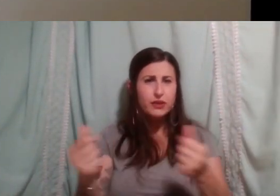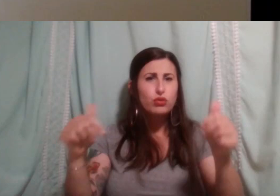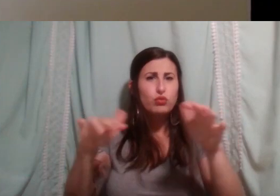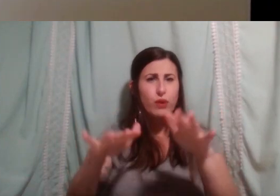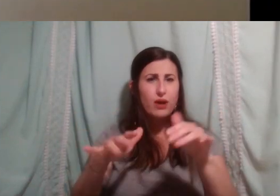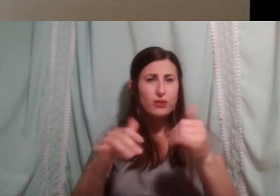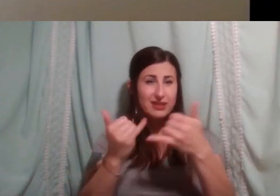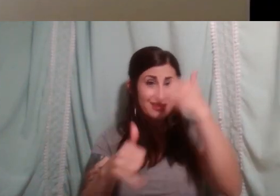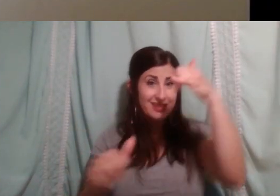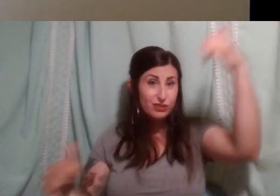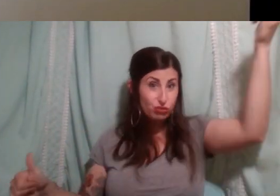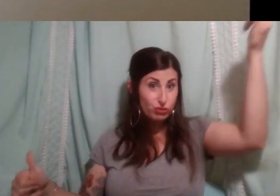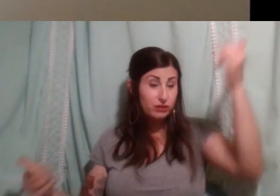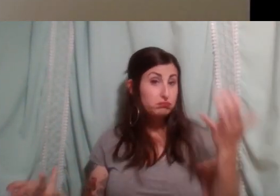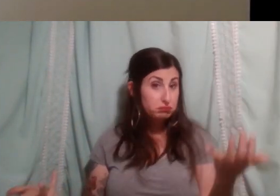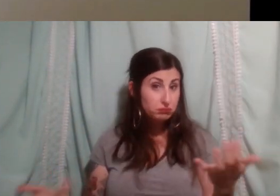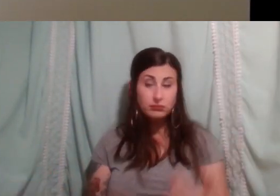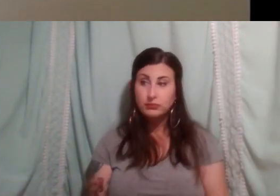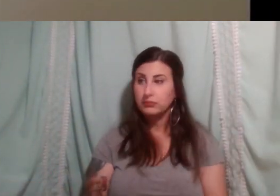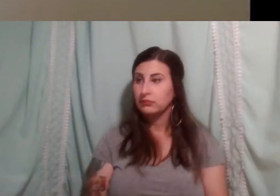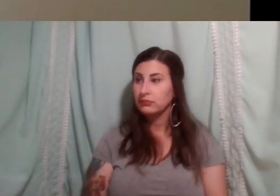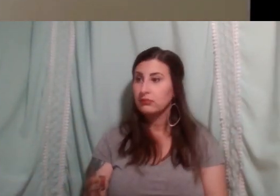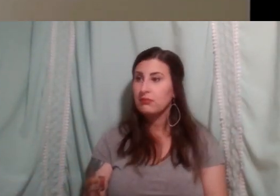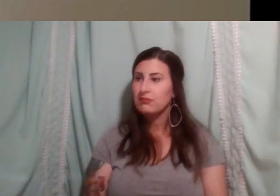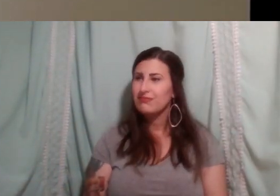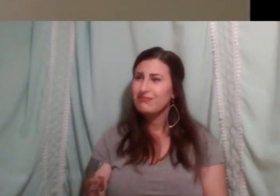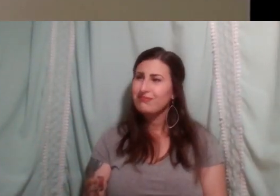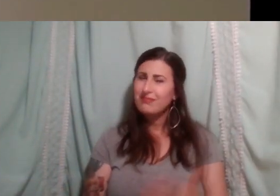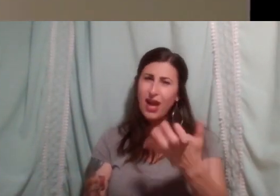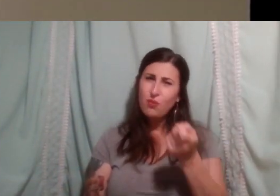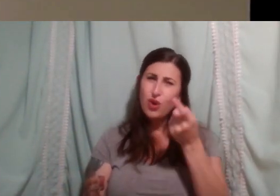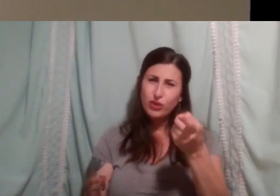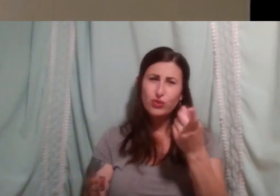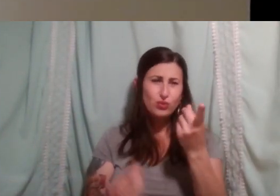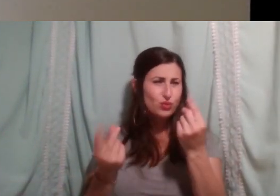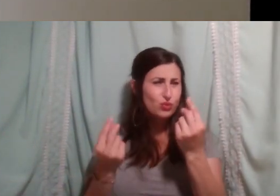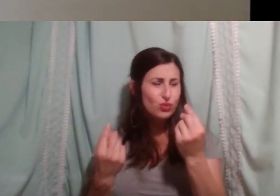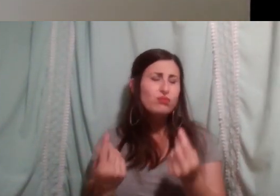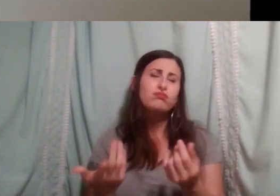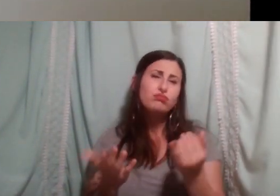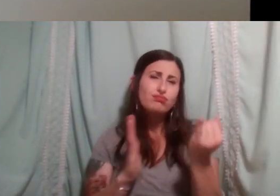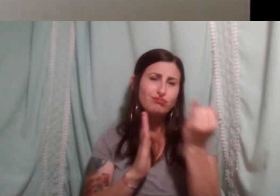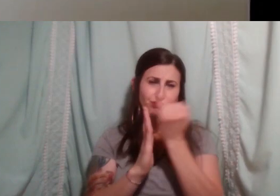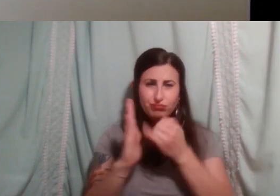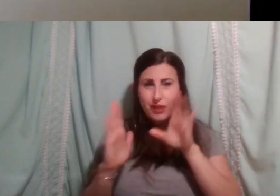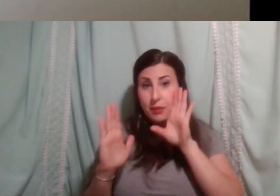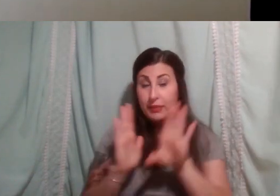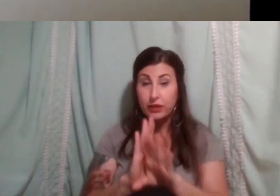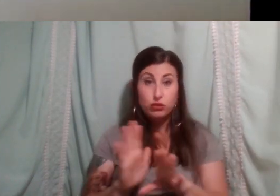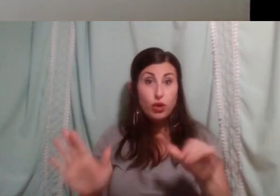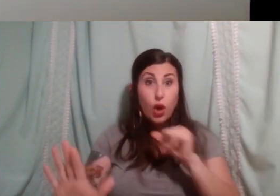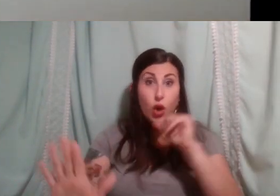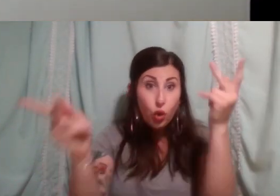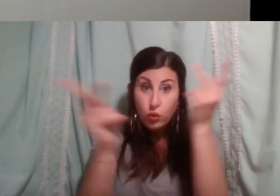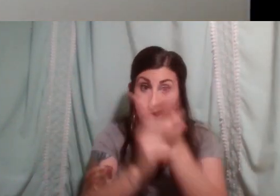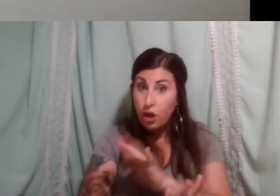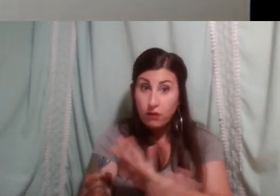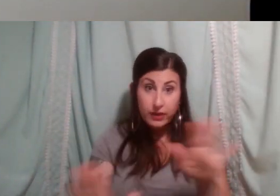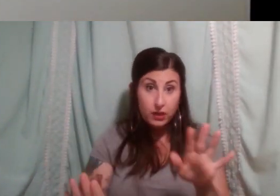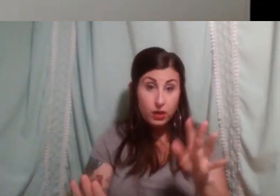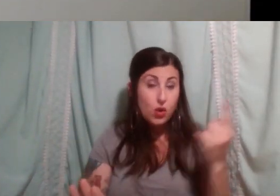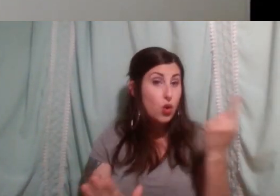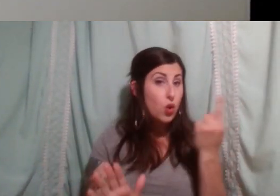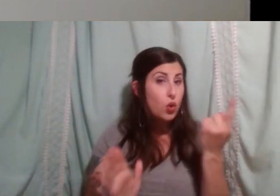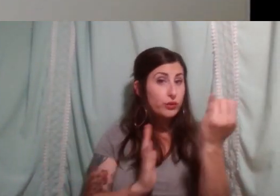and solve. So, what I want you to do is draw a little picture of this. Don't solve it yet. Draw a little